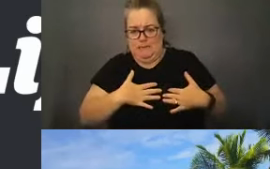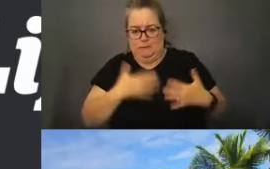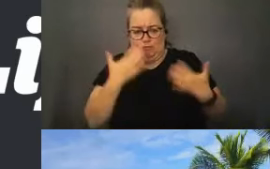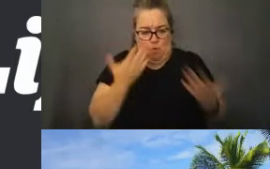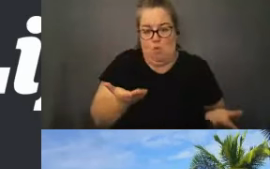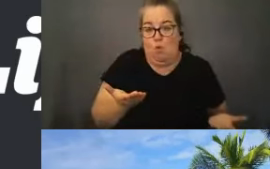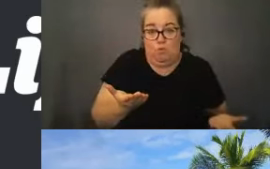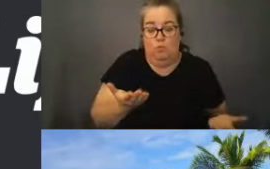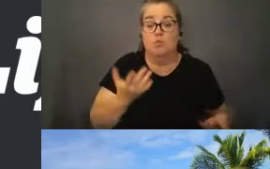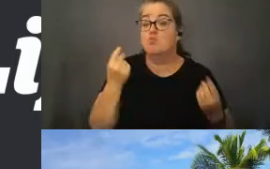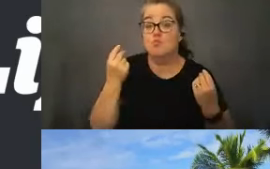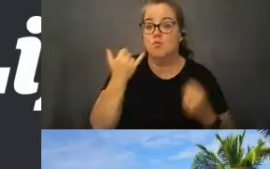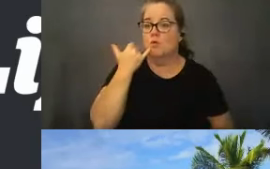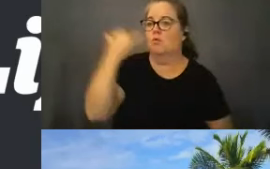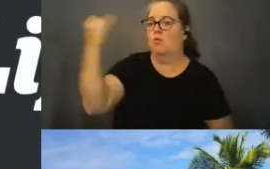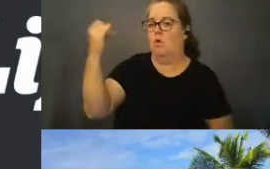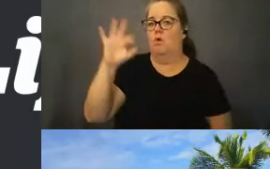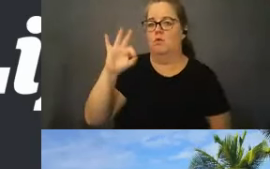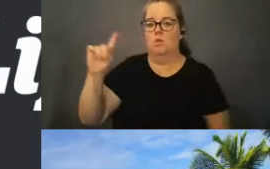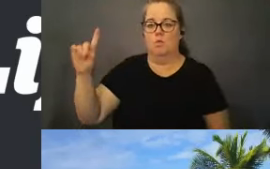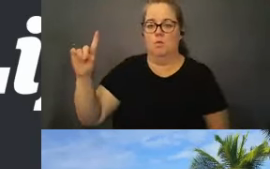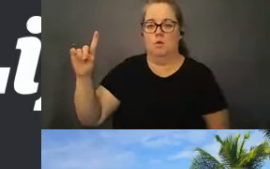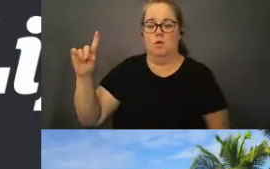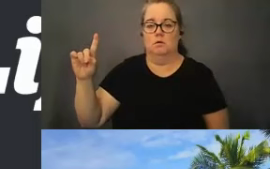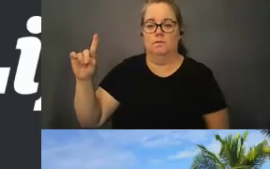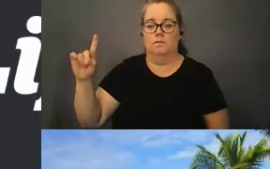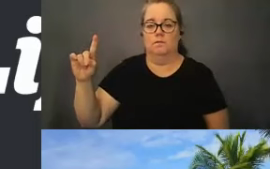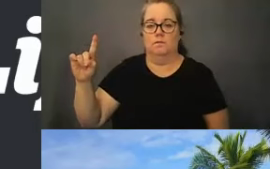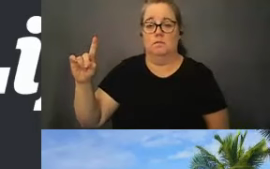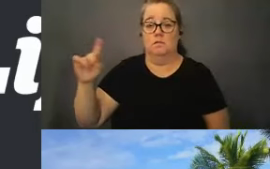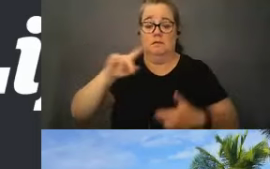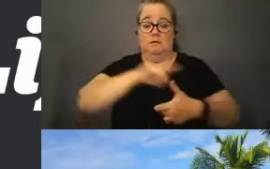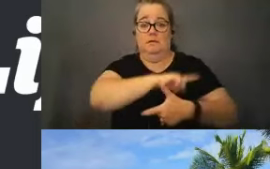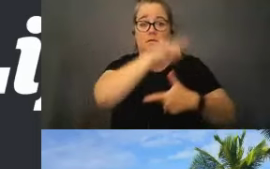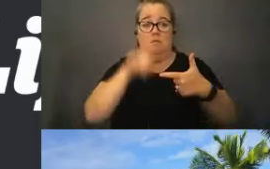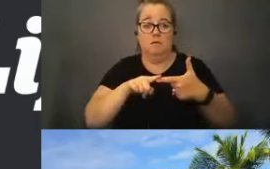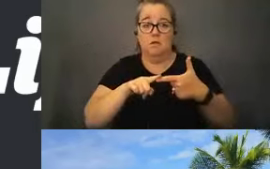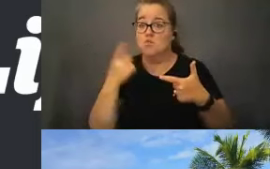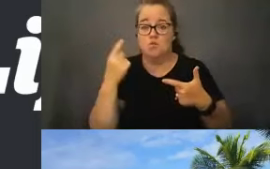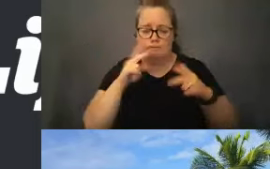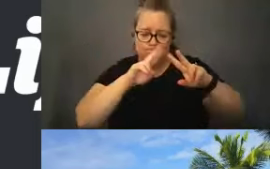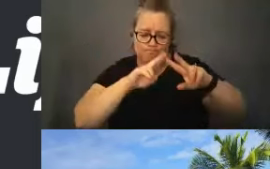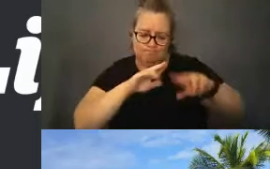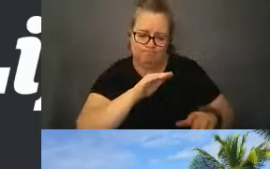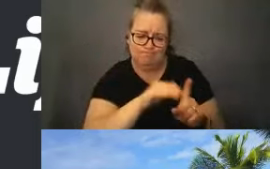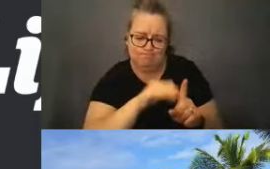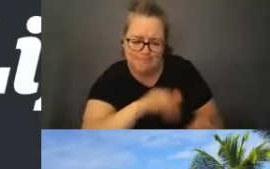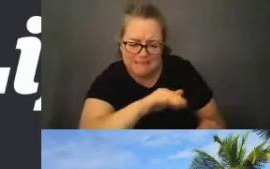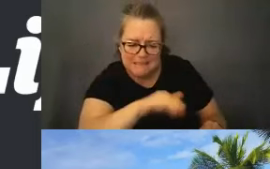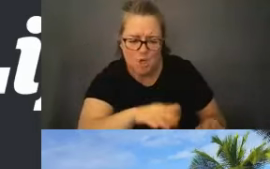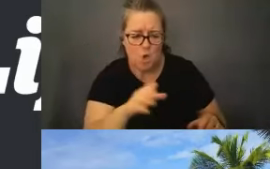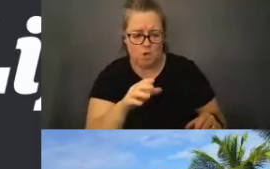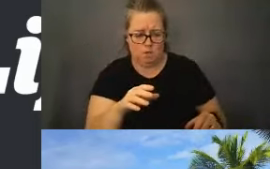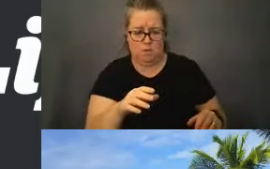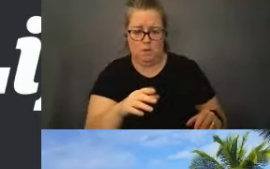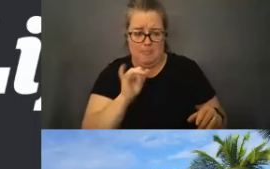911. Next, we do need to check and see if they are responsive or breathing. If they